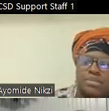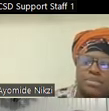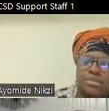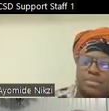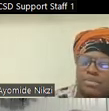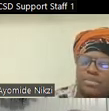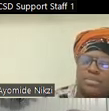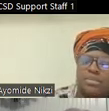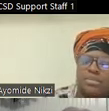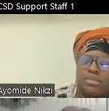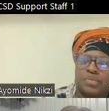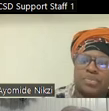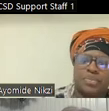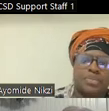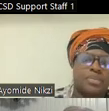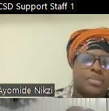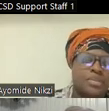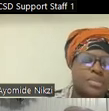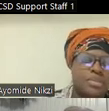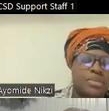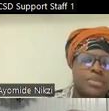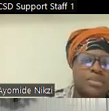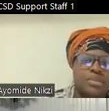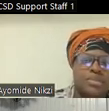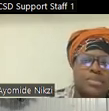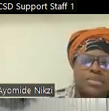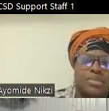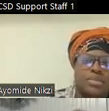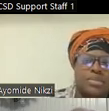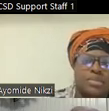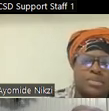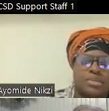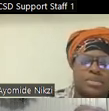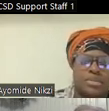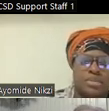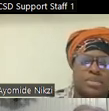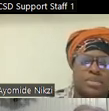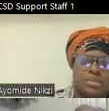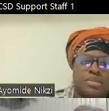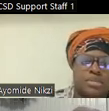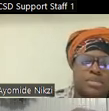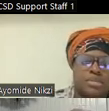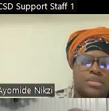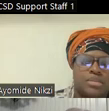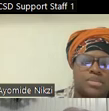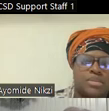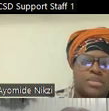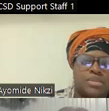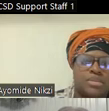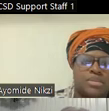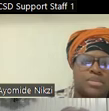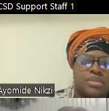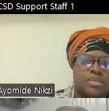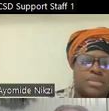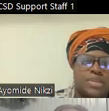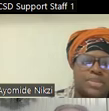they reviewed the case. The person didn't die, and so that's why I thought it would be a good idea to add that to this